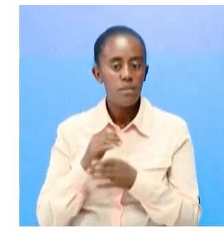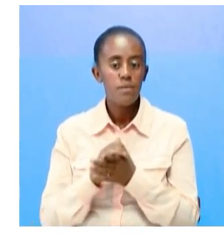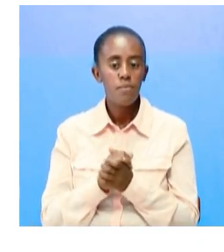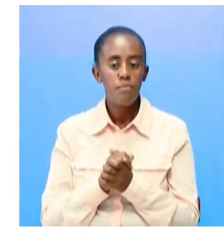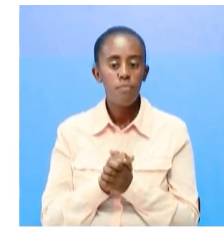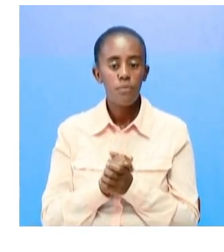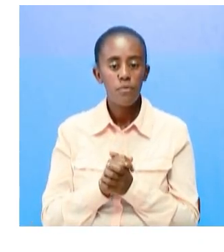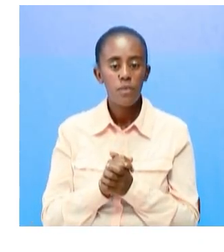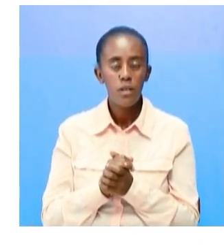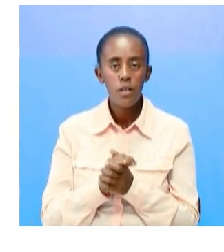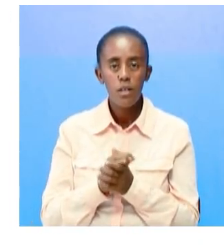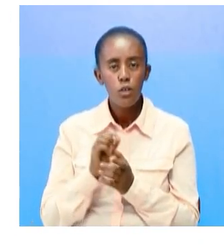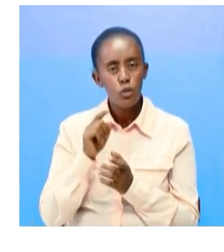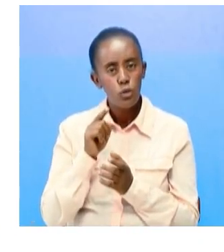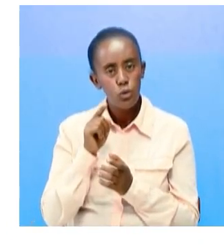you show me